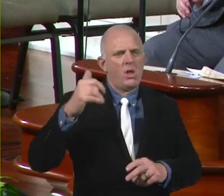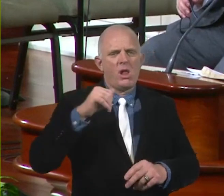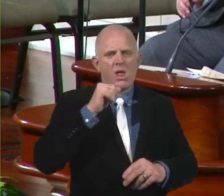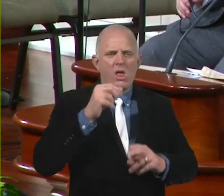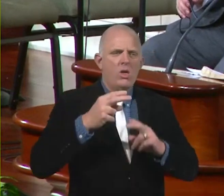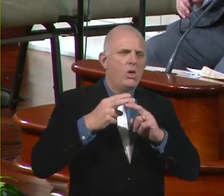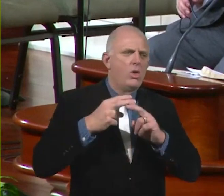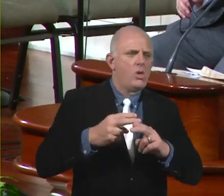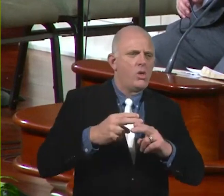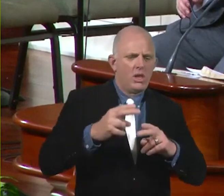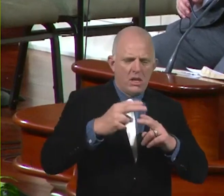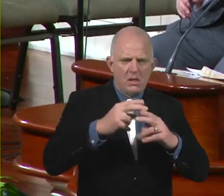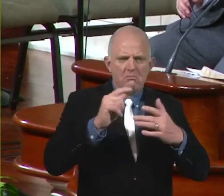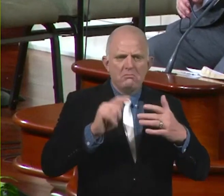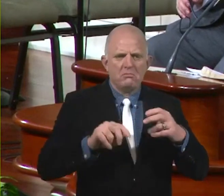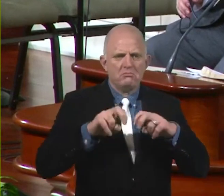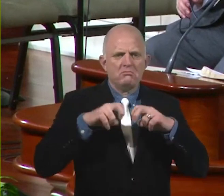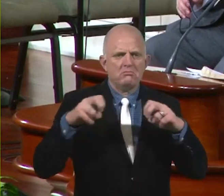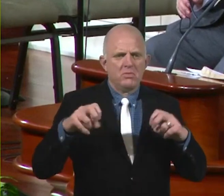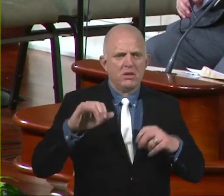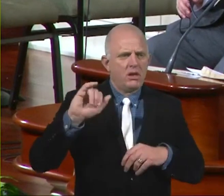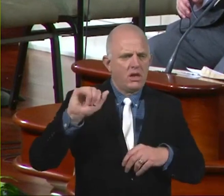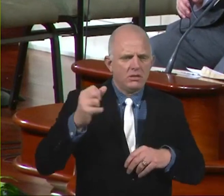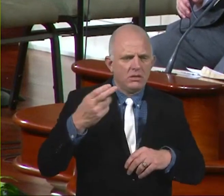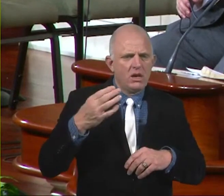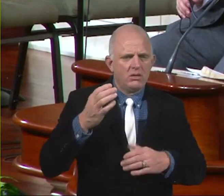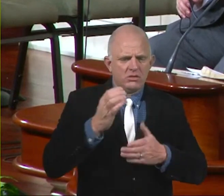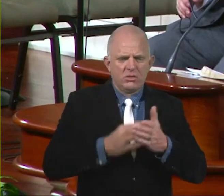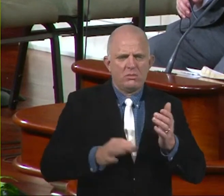in Isaiah 9? I said, he laid them down.